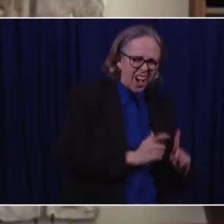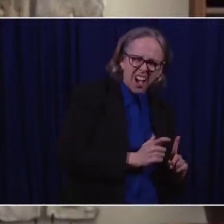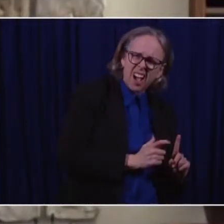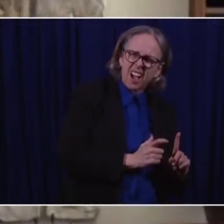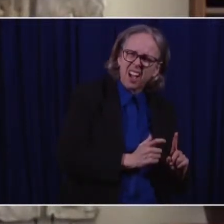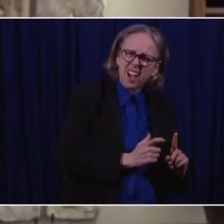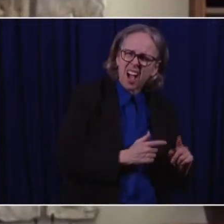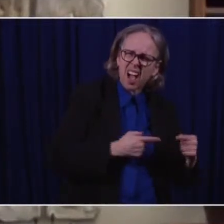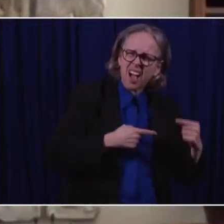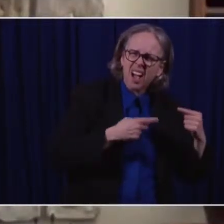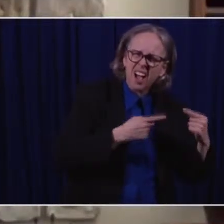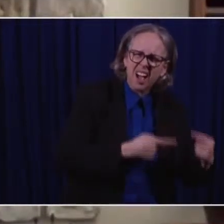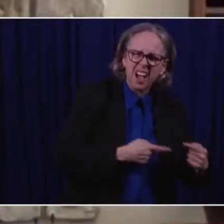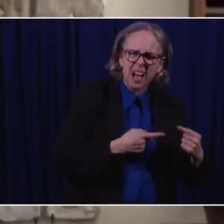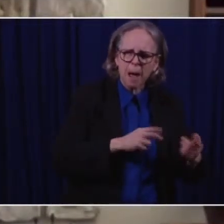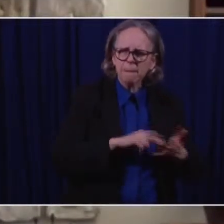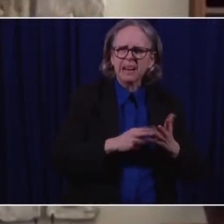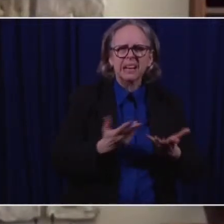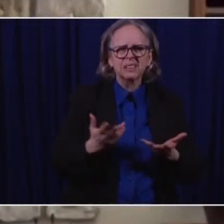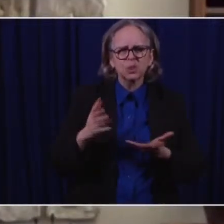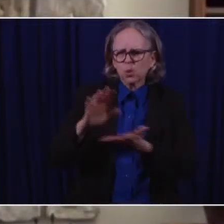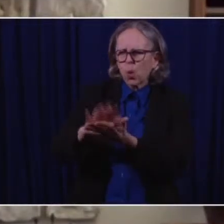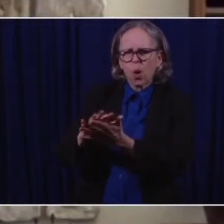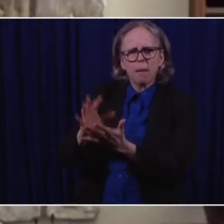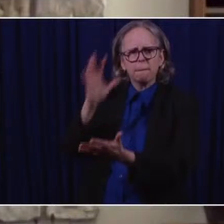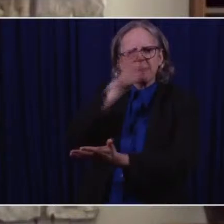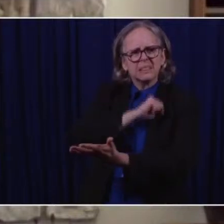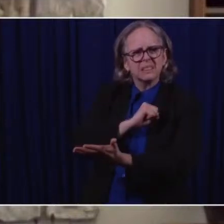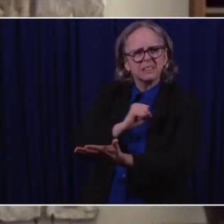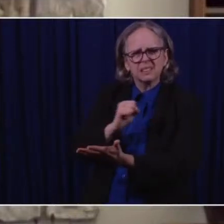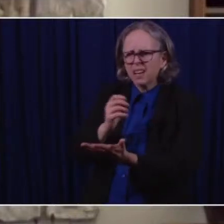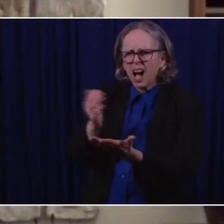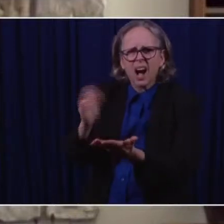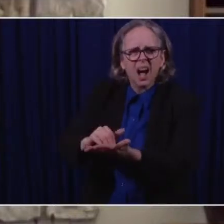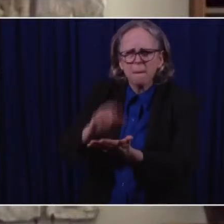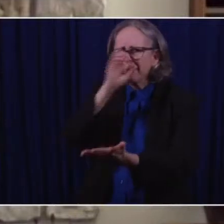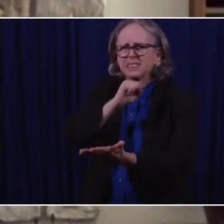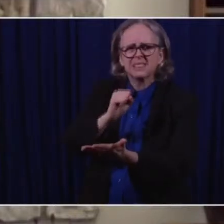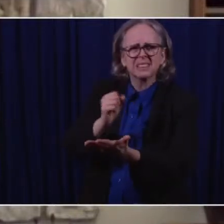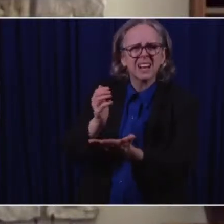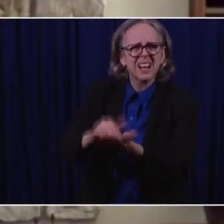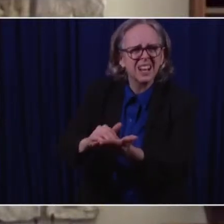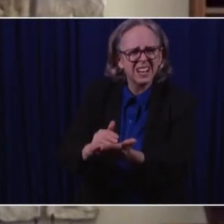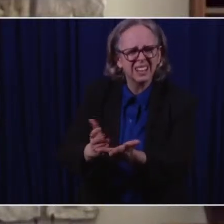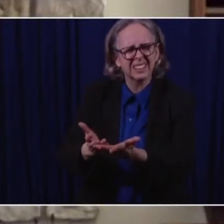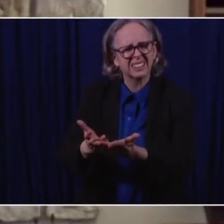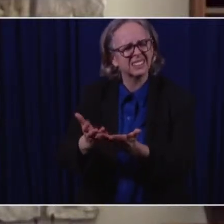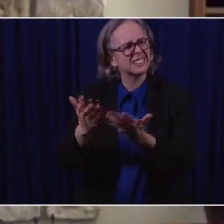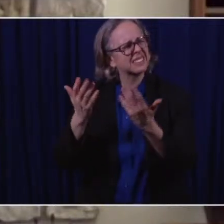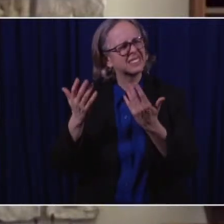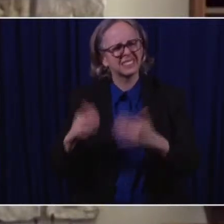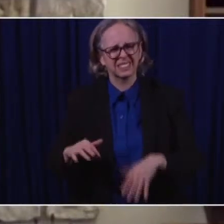feet. And CDC was requiring these children to be,